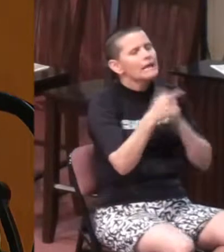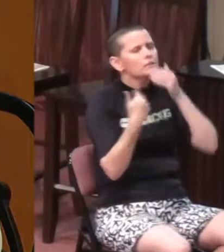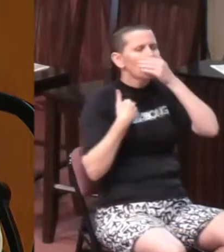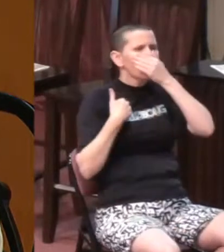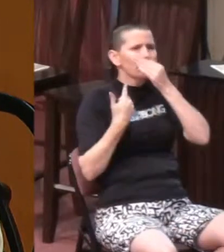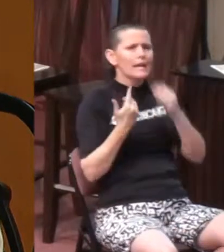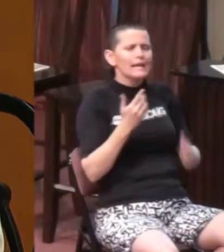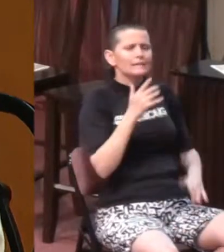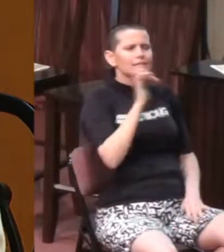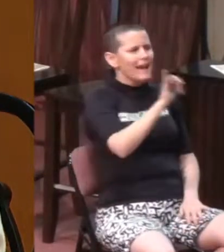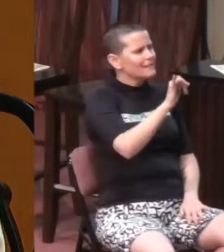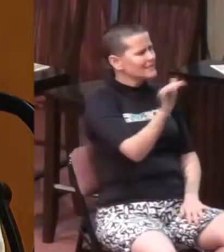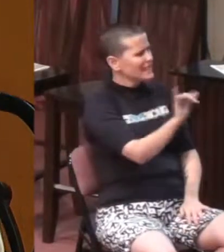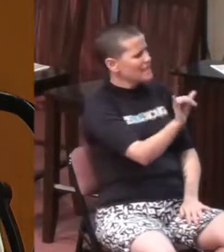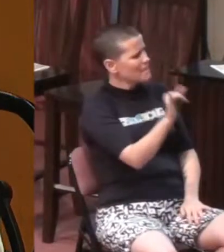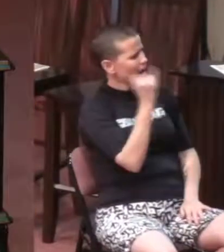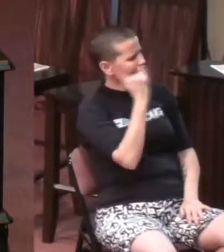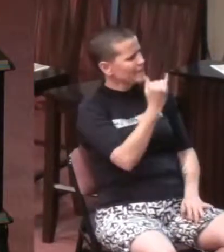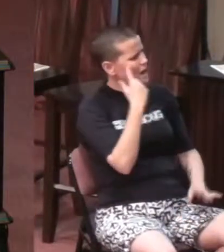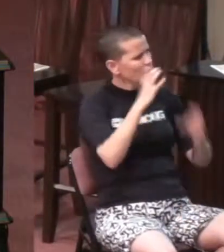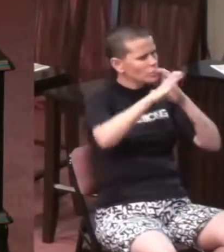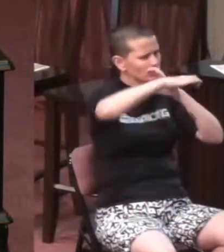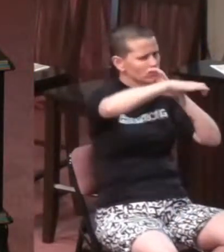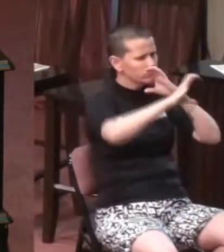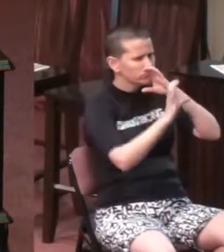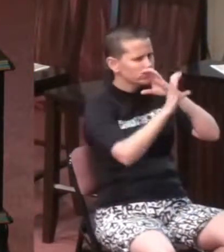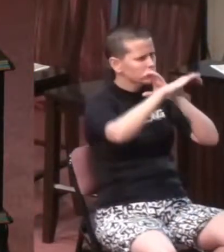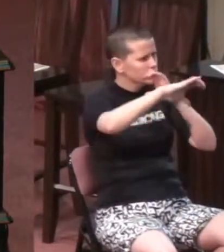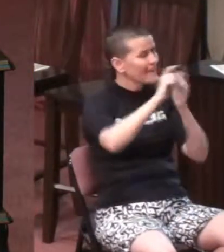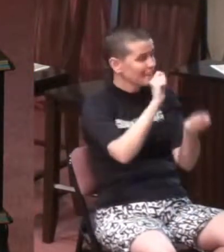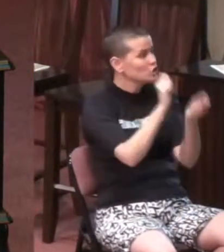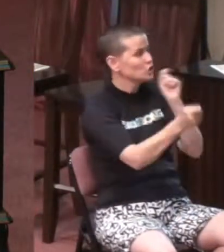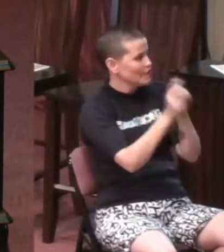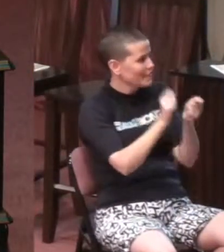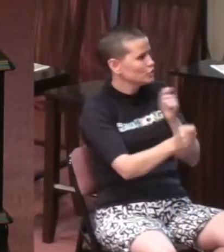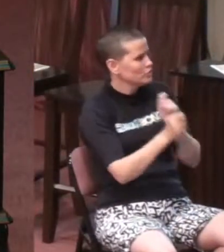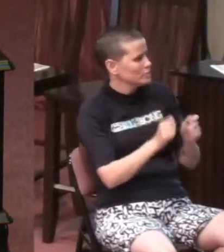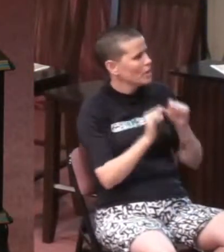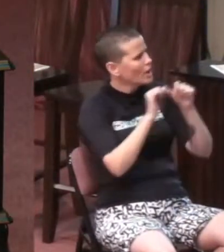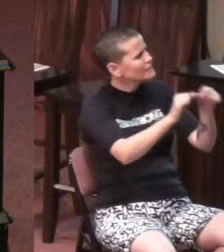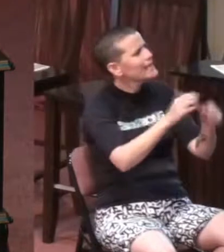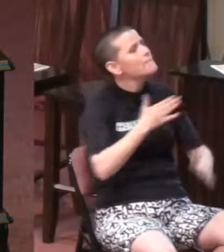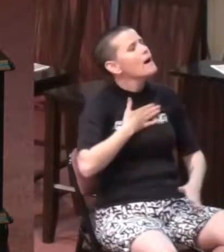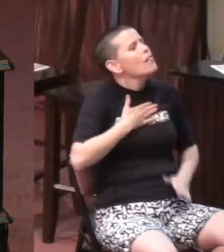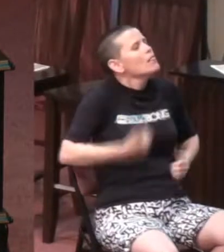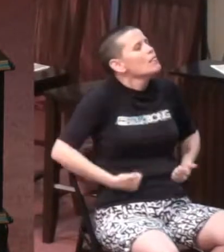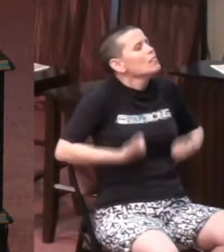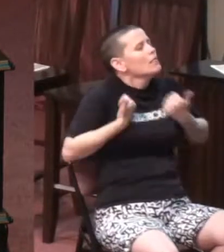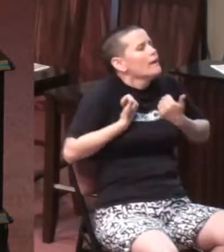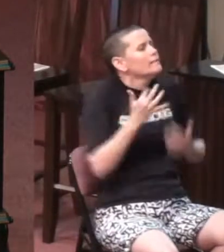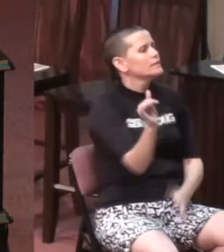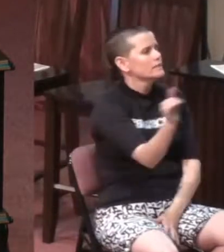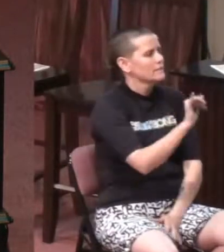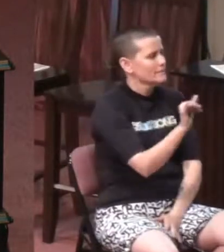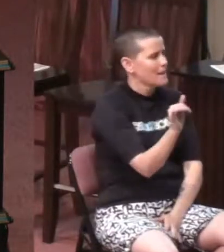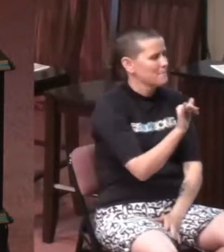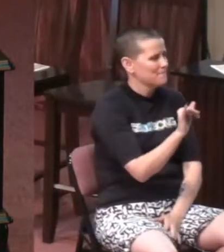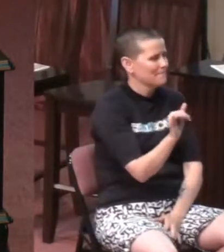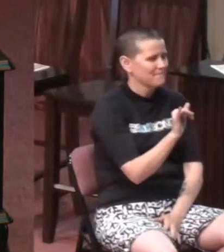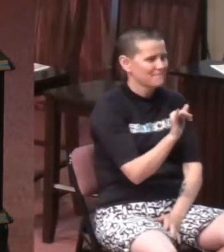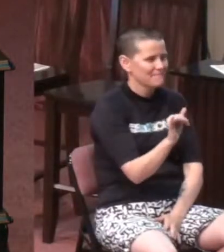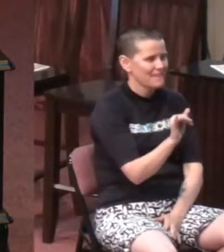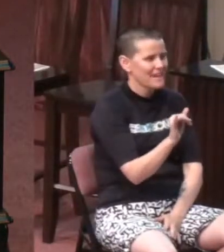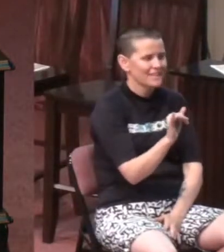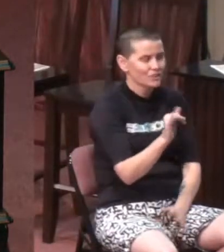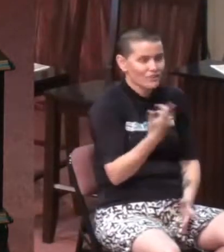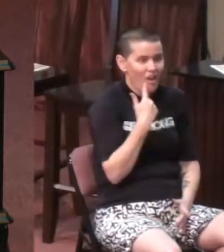happening, strictly happening. And then I get a choice on how I'm going to show up in the midst of